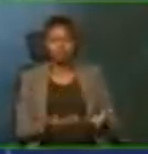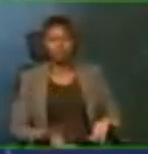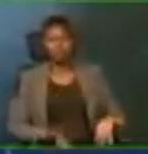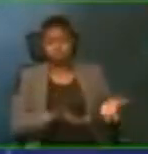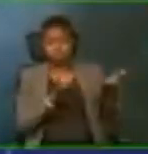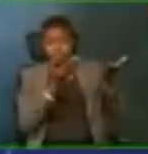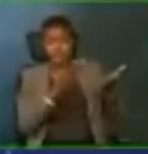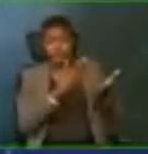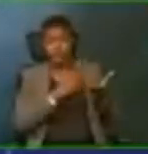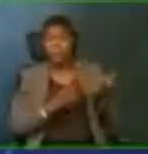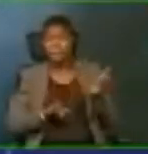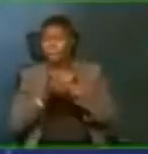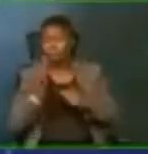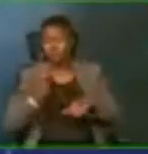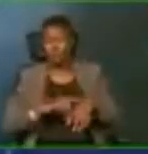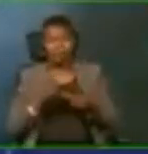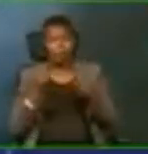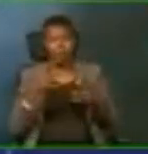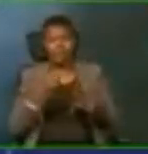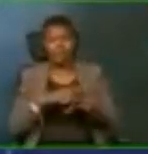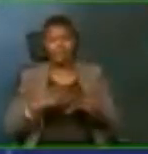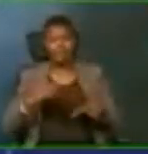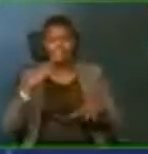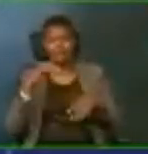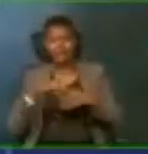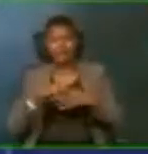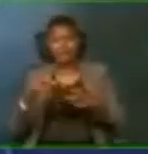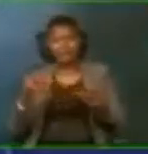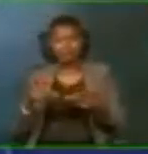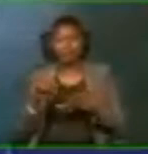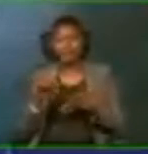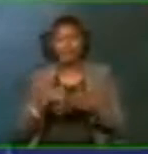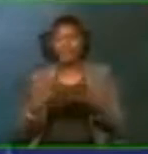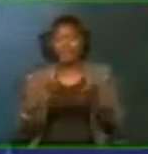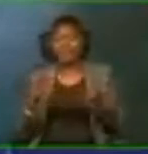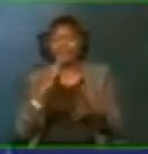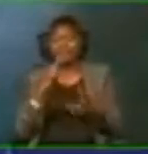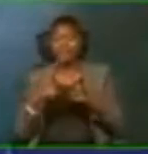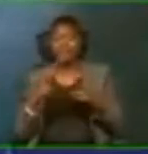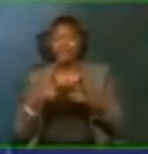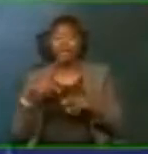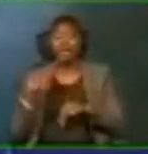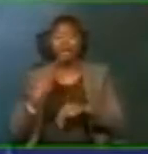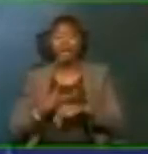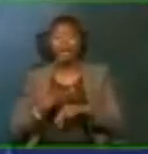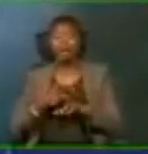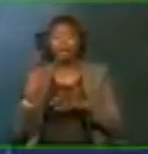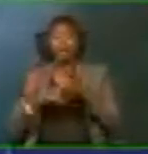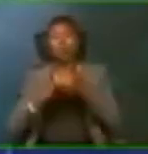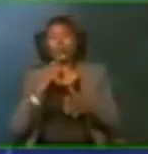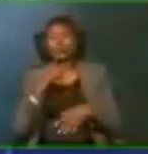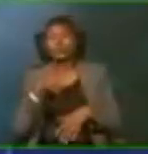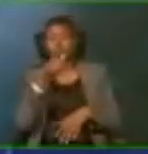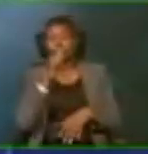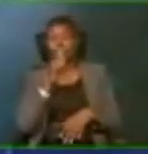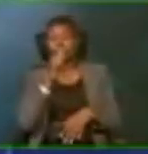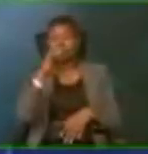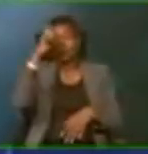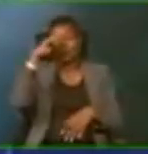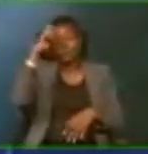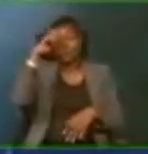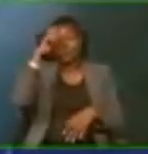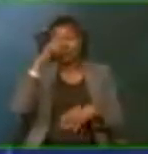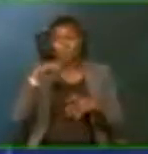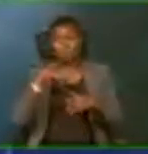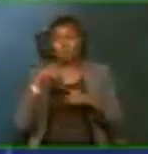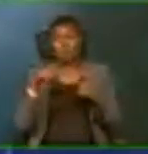you most times or many times were in a position where things were very hard. So what was the secret, or what's the wisdom behind longevity when people don't